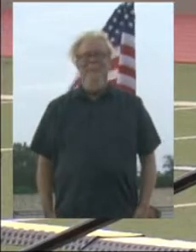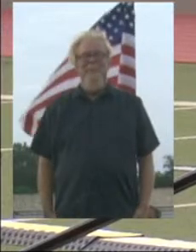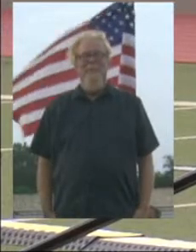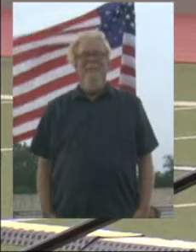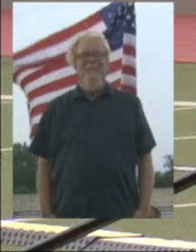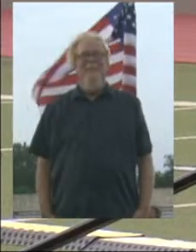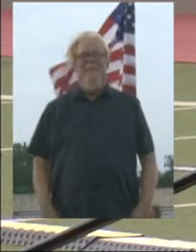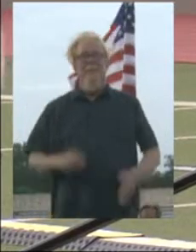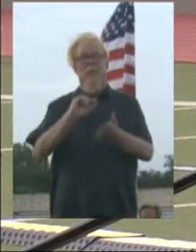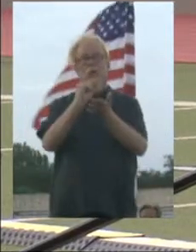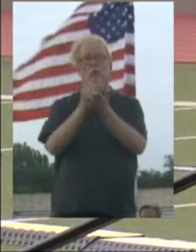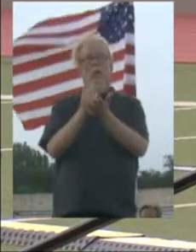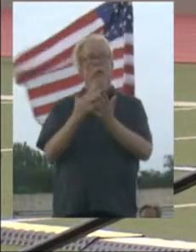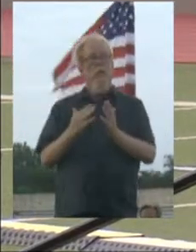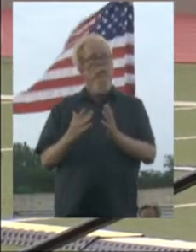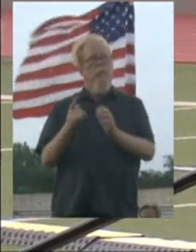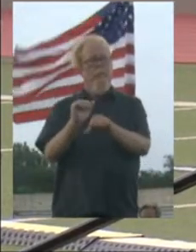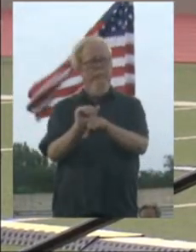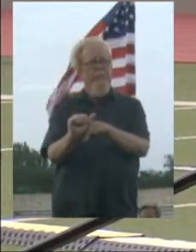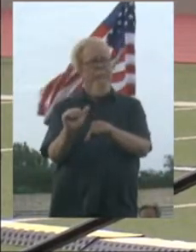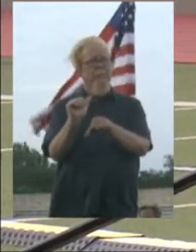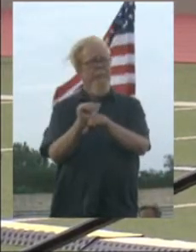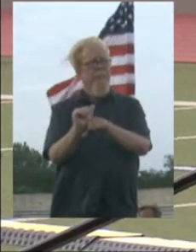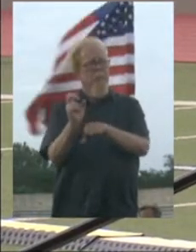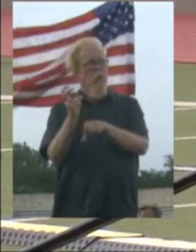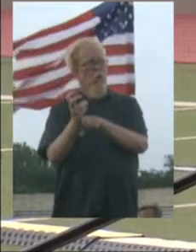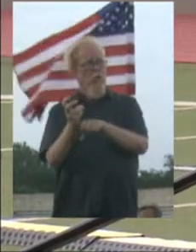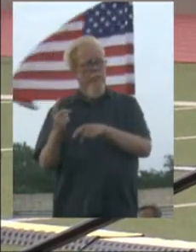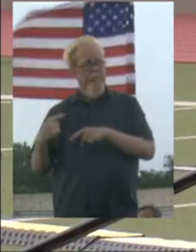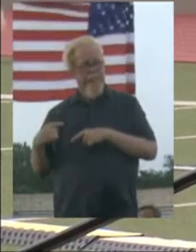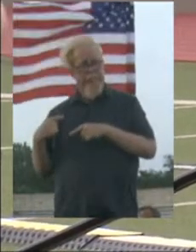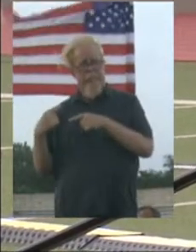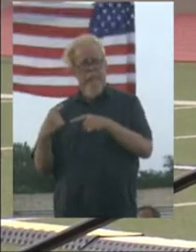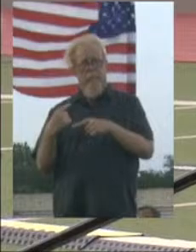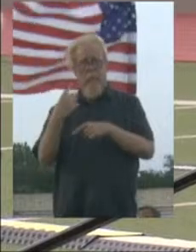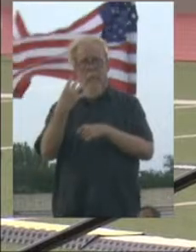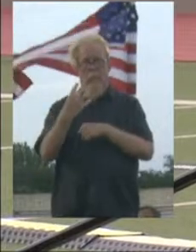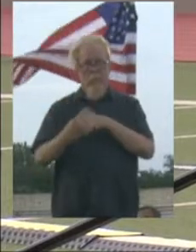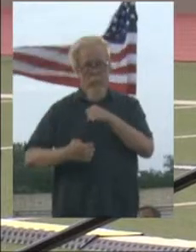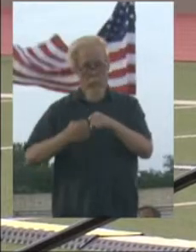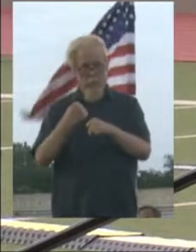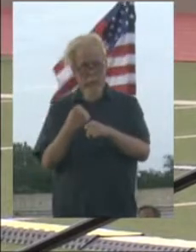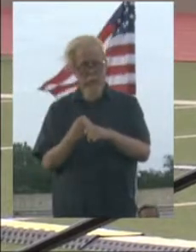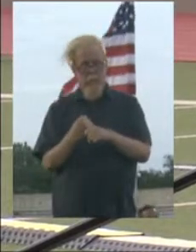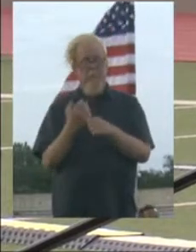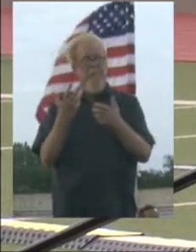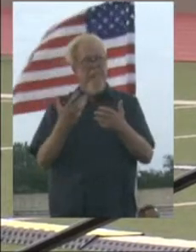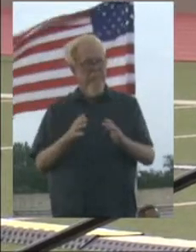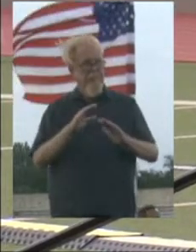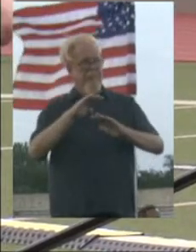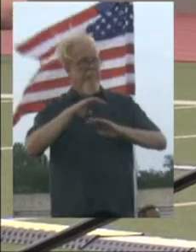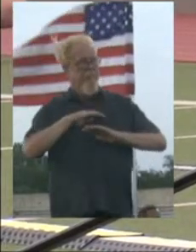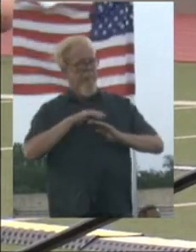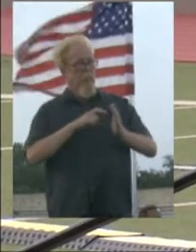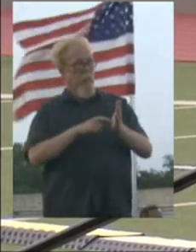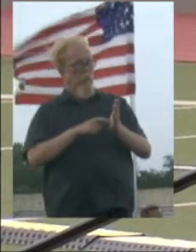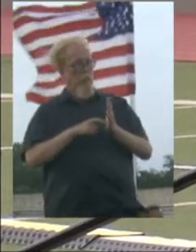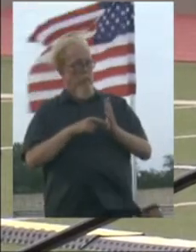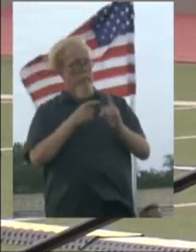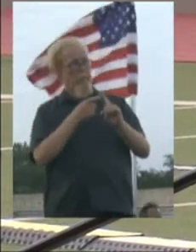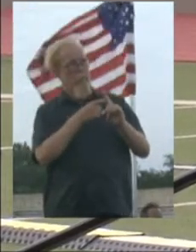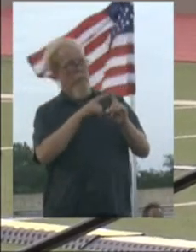Our graduates have worked extremely hard for the past 4 years and have met the requirements set forth by the